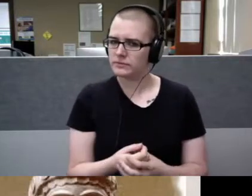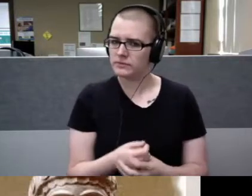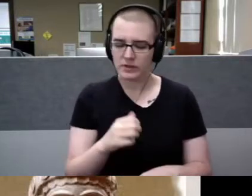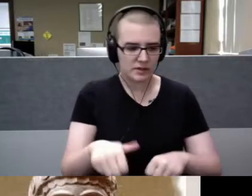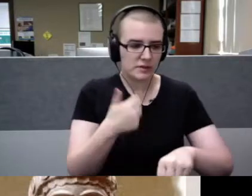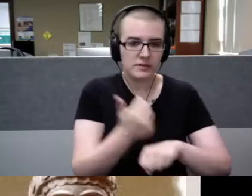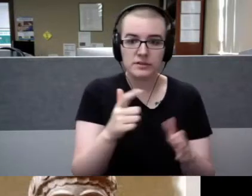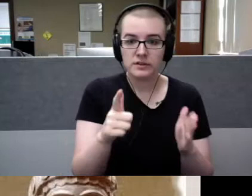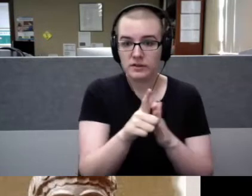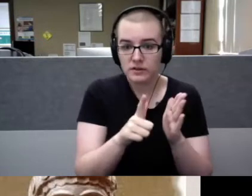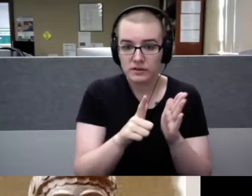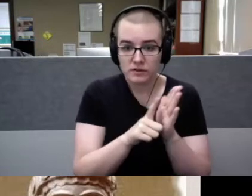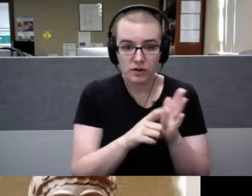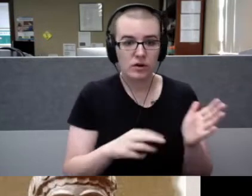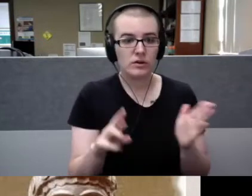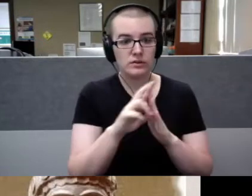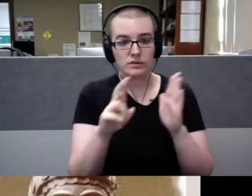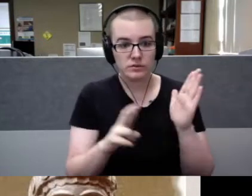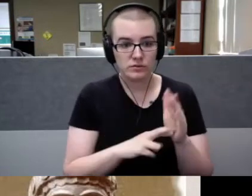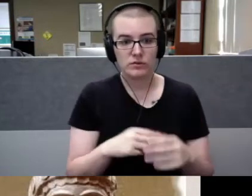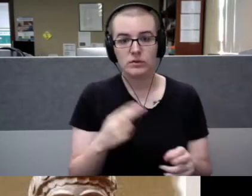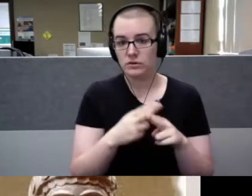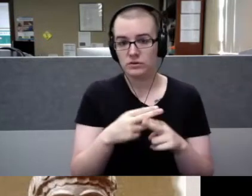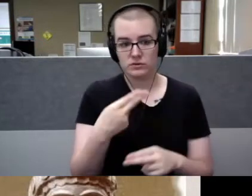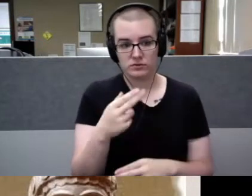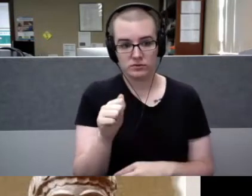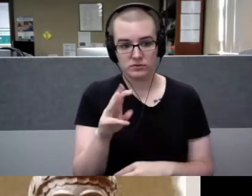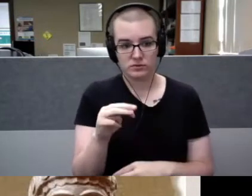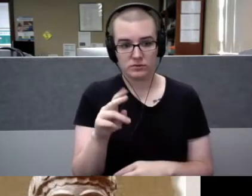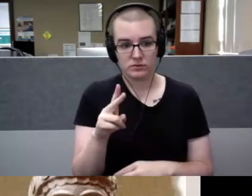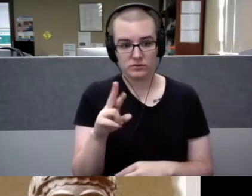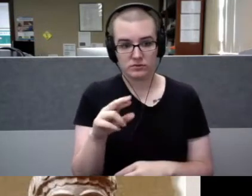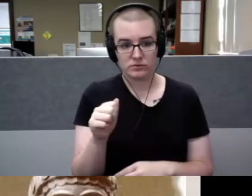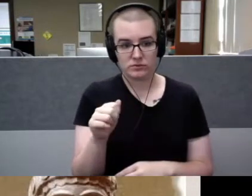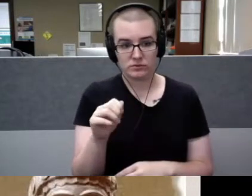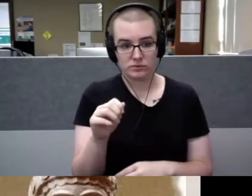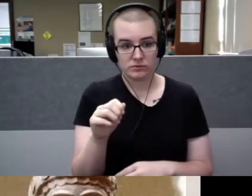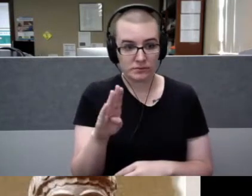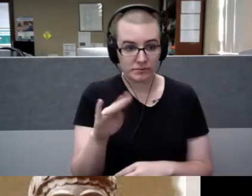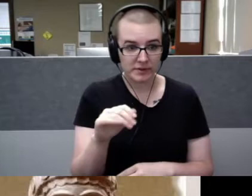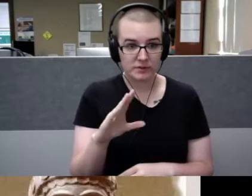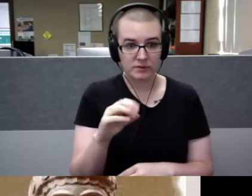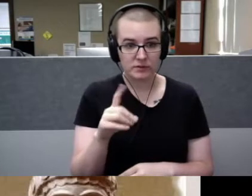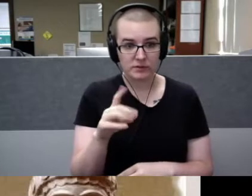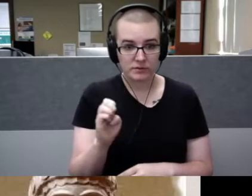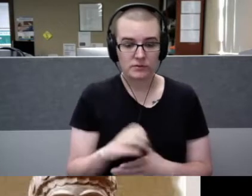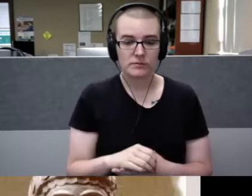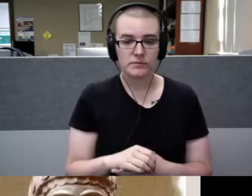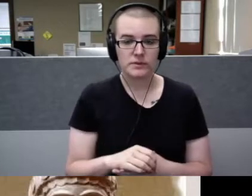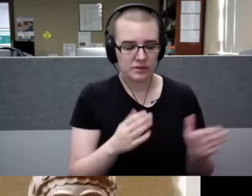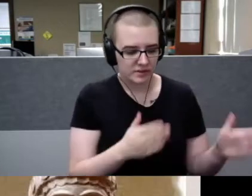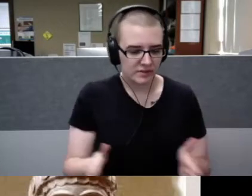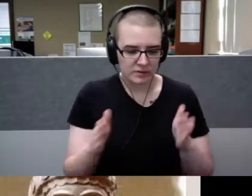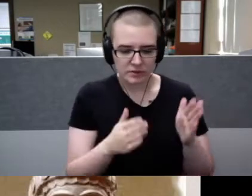And it's called Hammurabi's Code. And it's going to be a uniform code of laws that everyone has to obey.